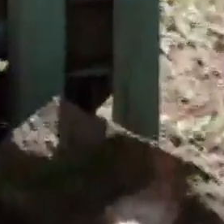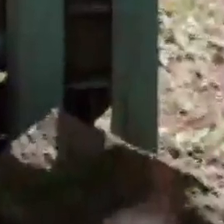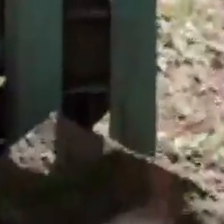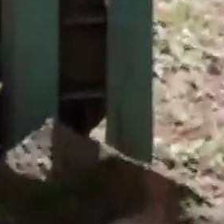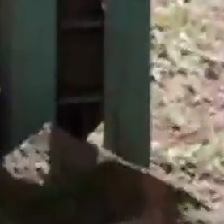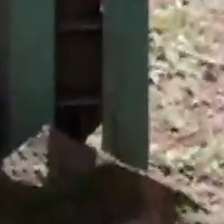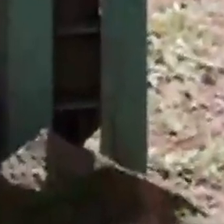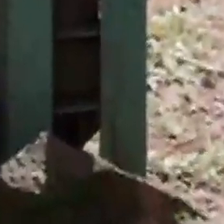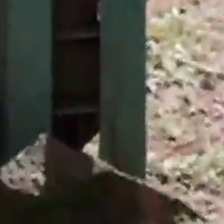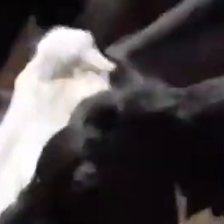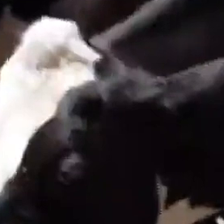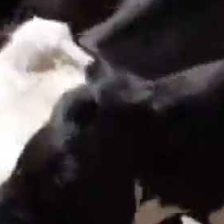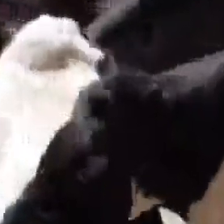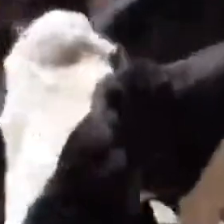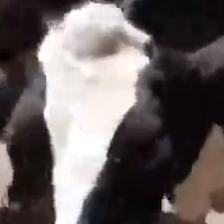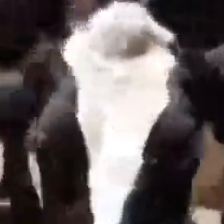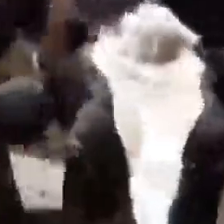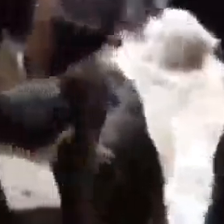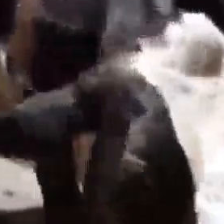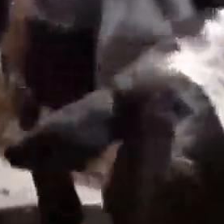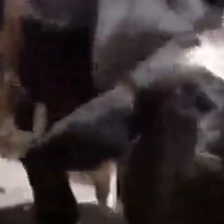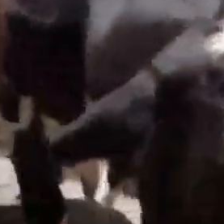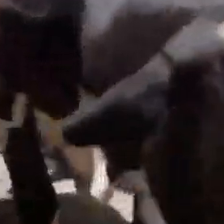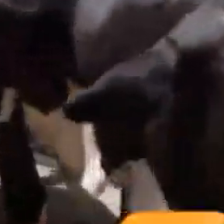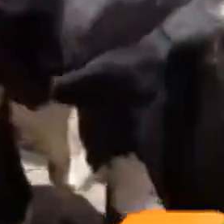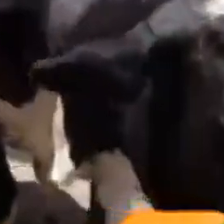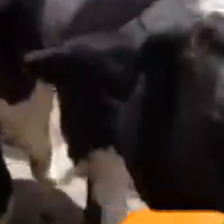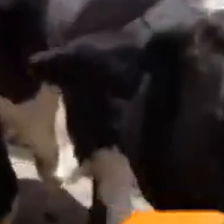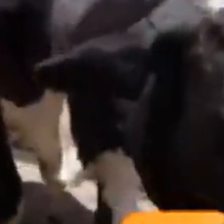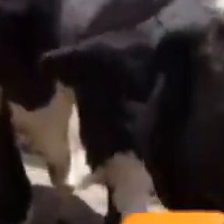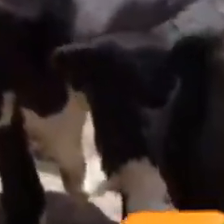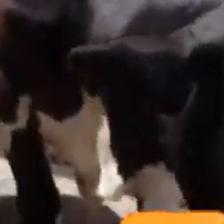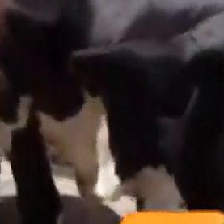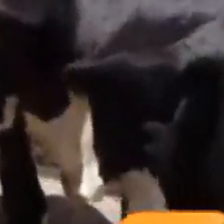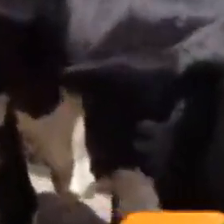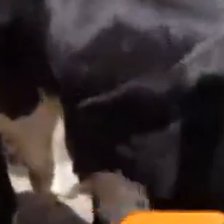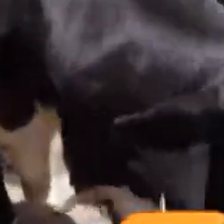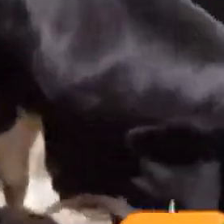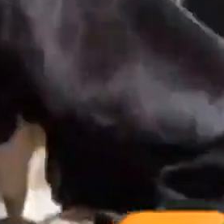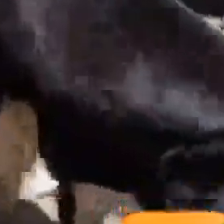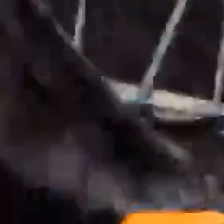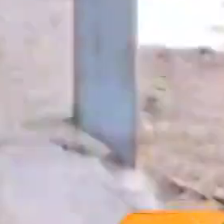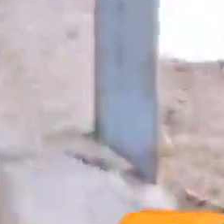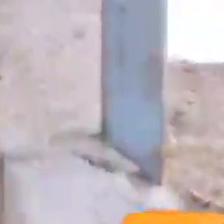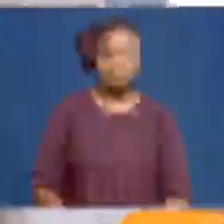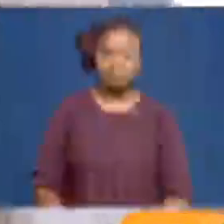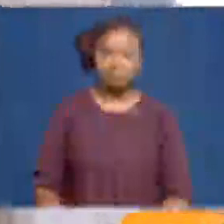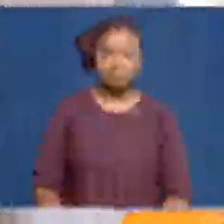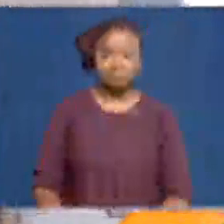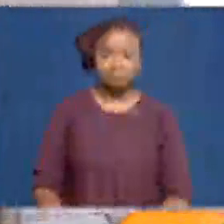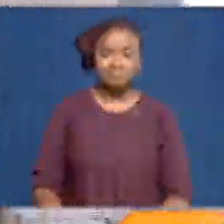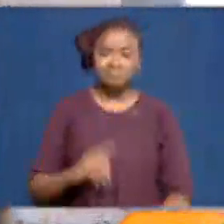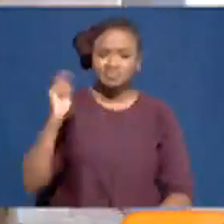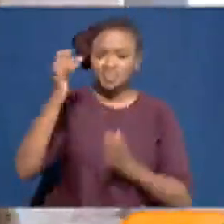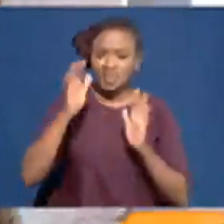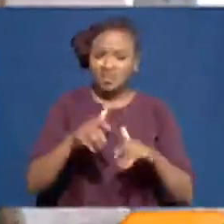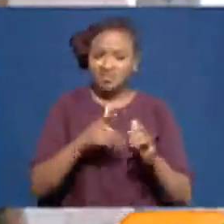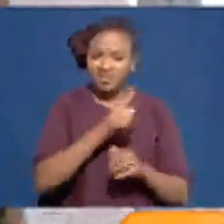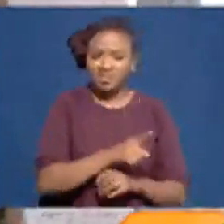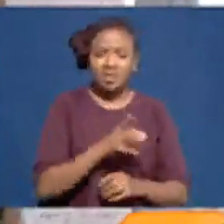enthusiastic about dairy farming was disturbed by losses incurred by farmers due to lack of enough information and being stuck in the